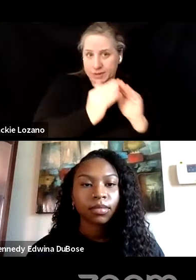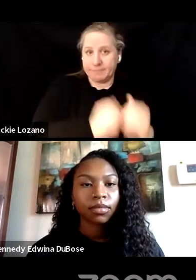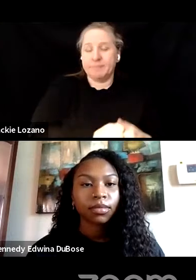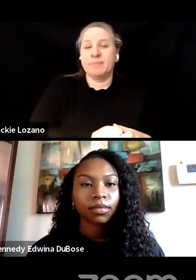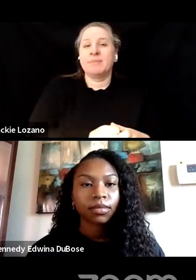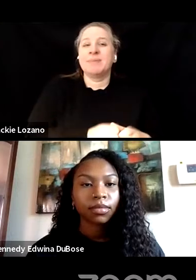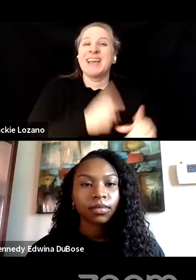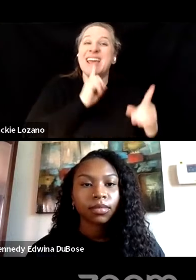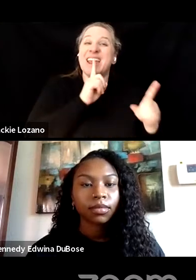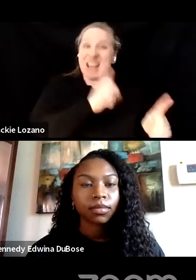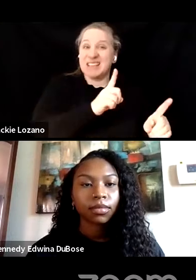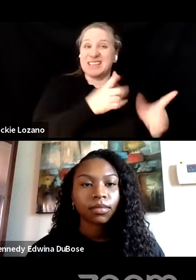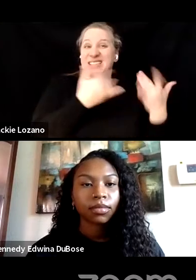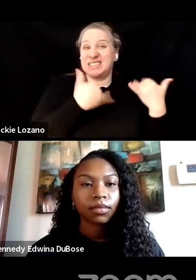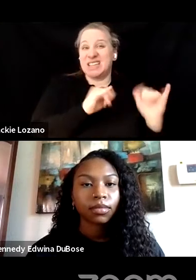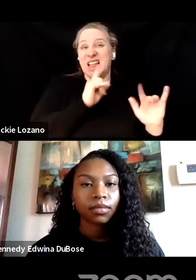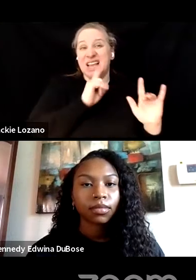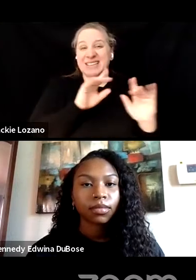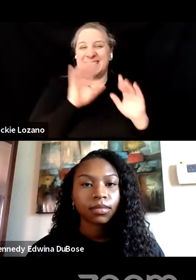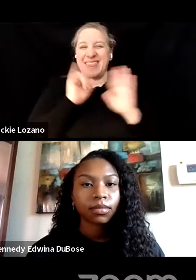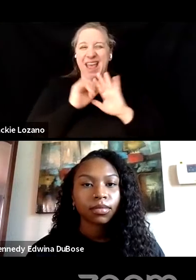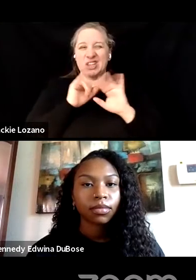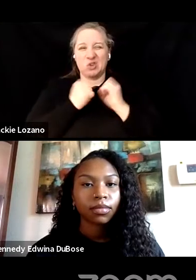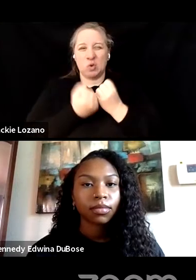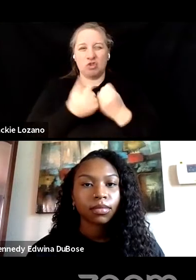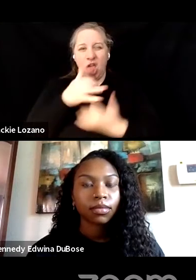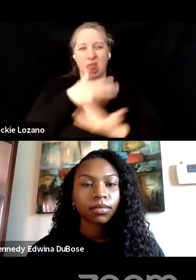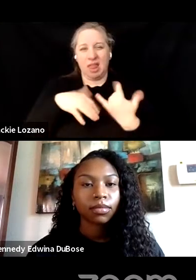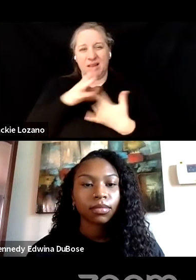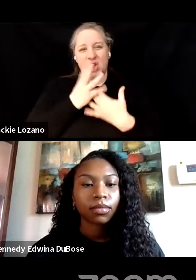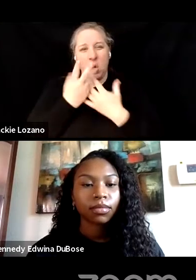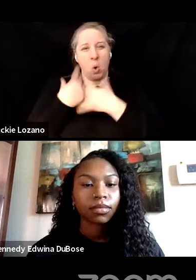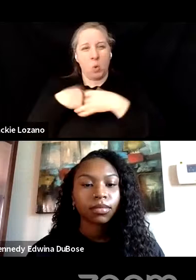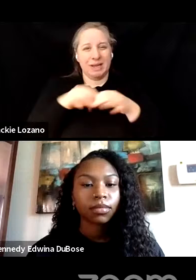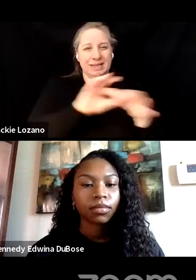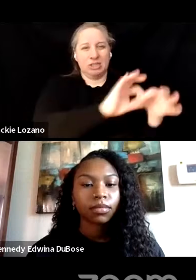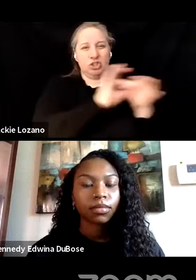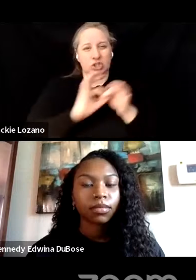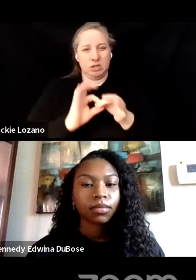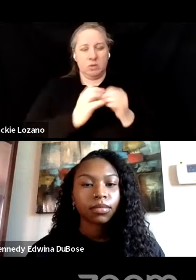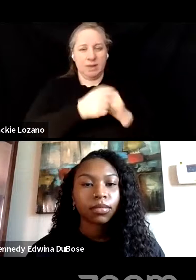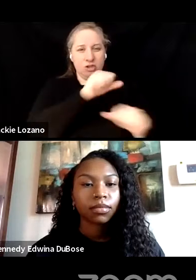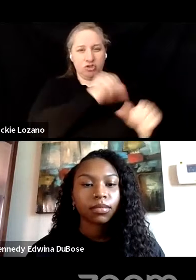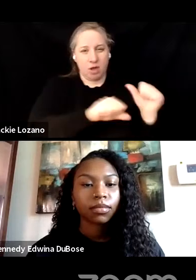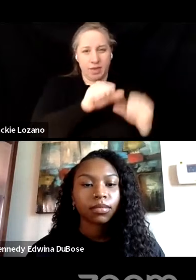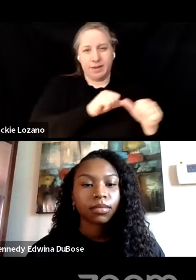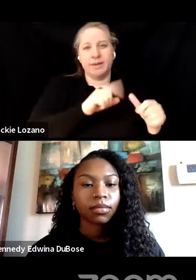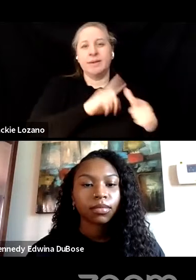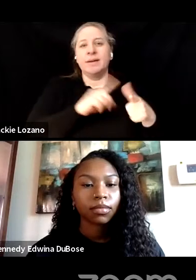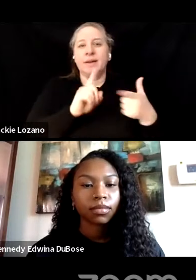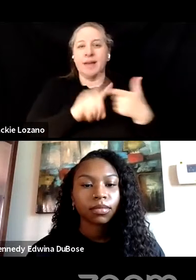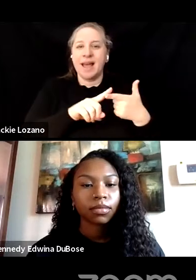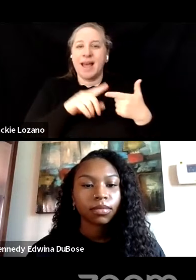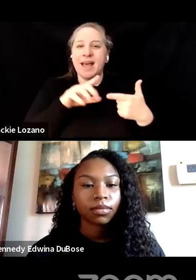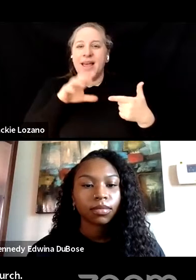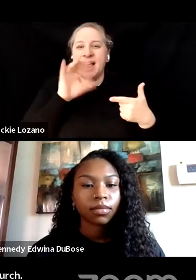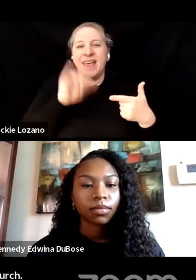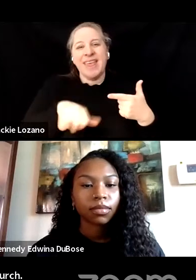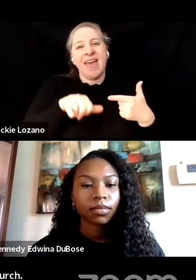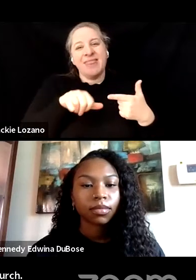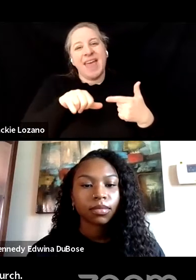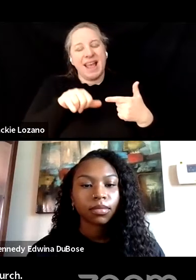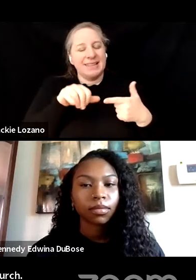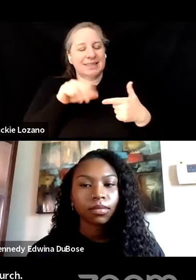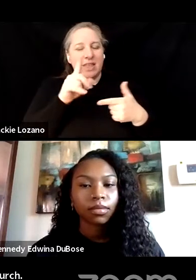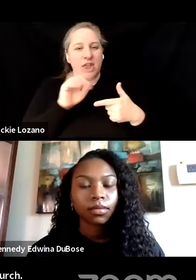is and still is the social cohesion for the Black community. Faith is very important for folks to understand. It's the thread that has kept